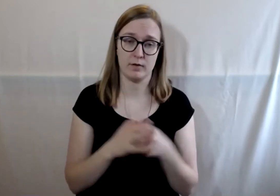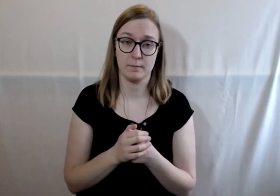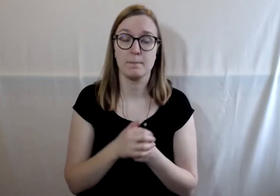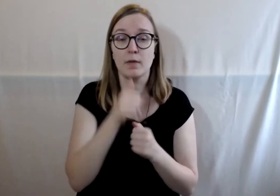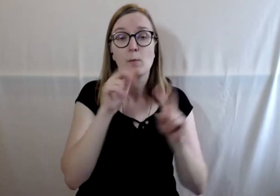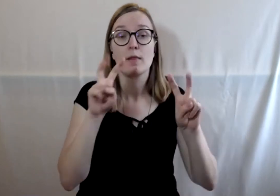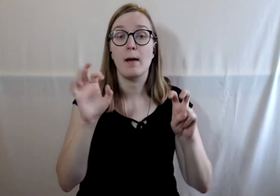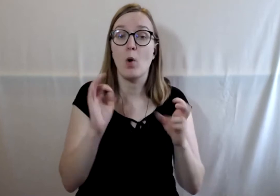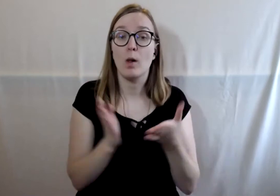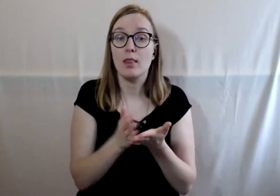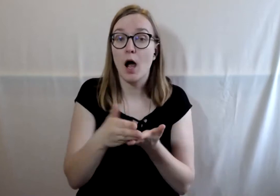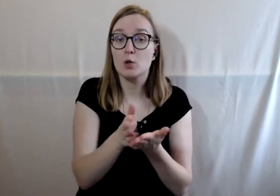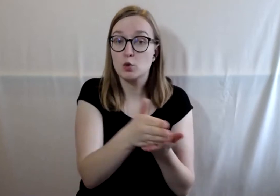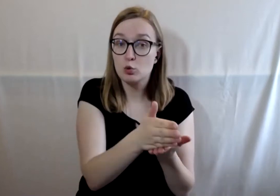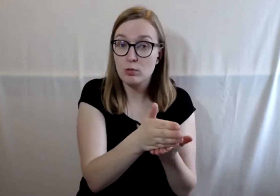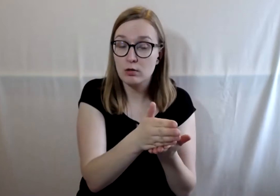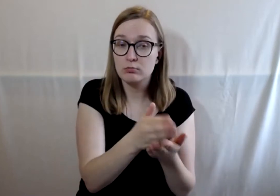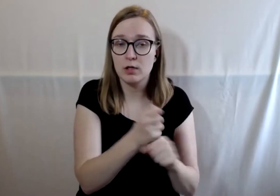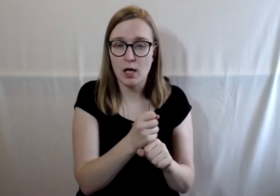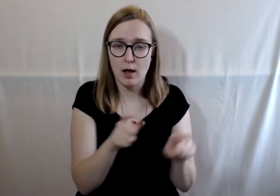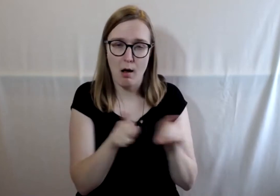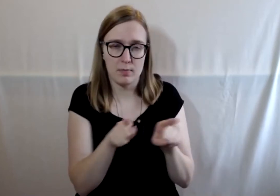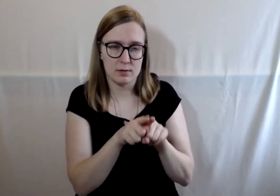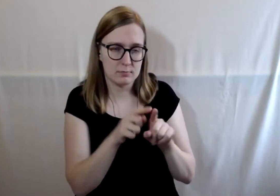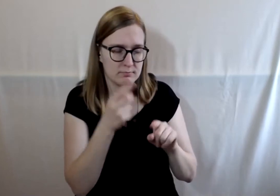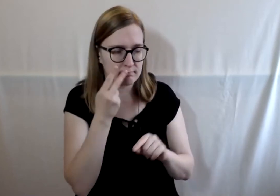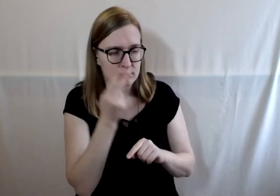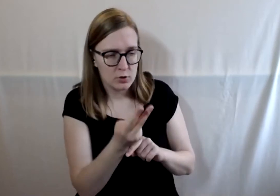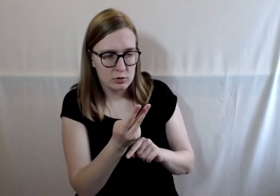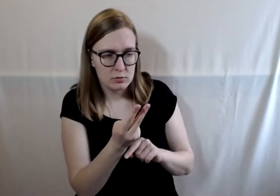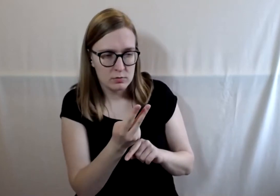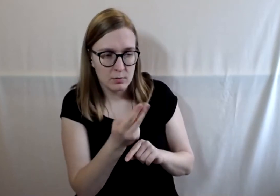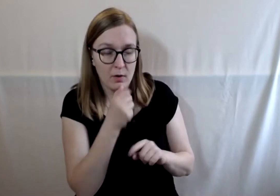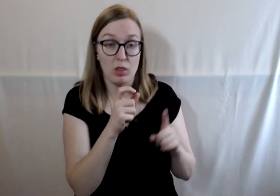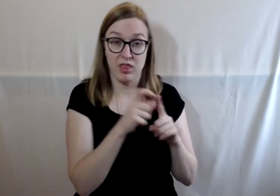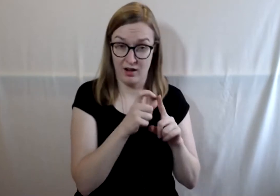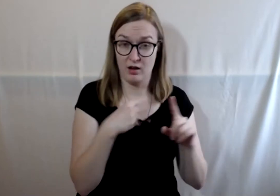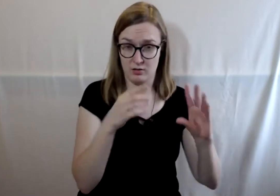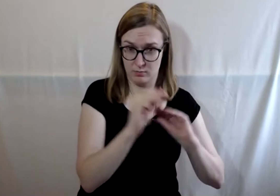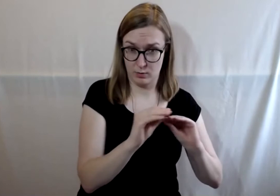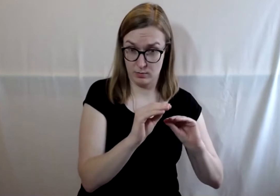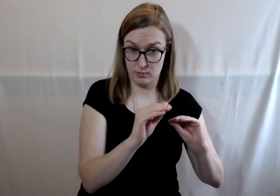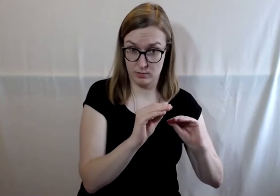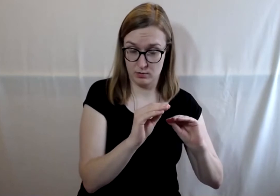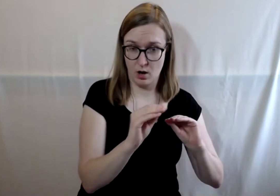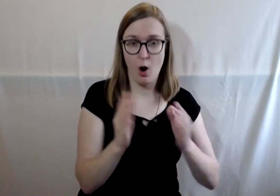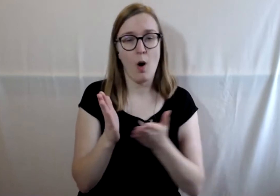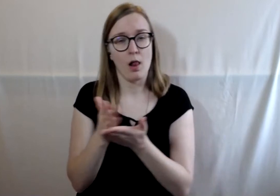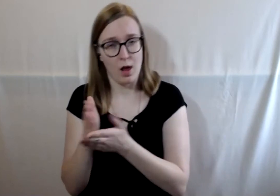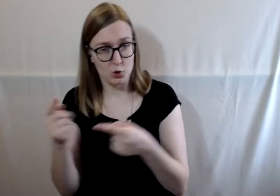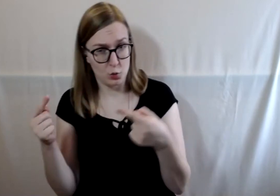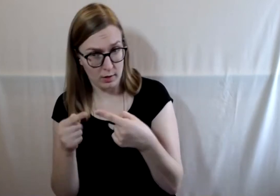flexibility, we put that lens over. Does this allow flexibility? Is there some opportunity